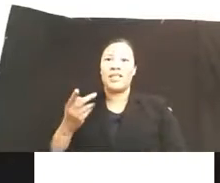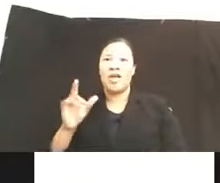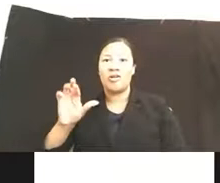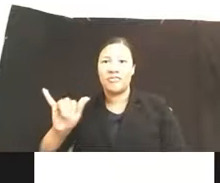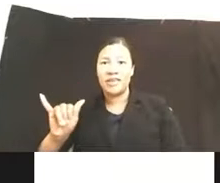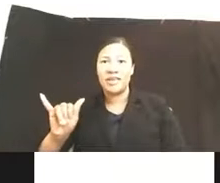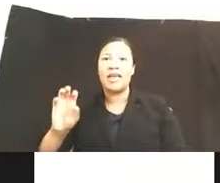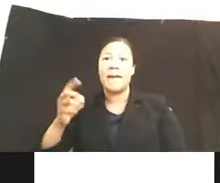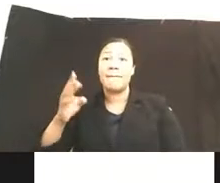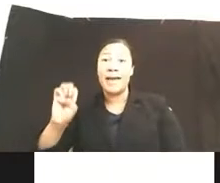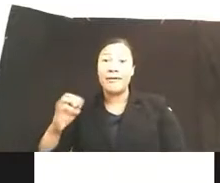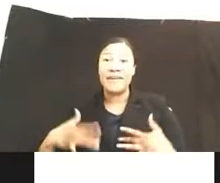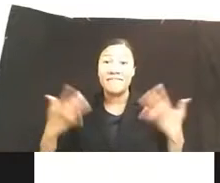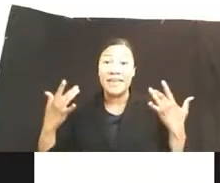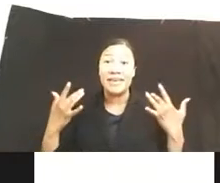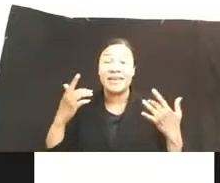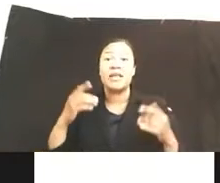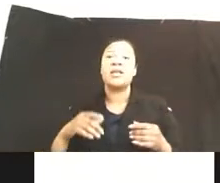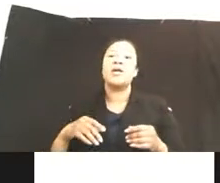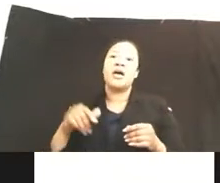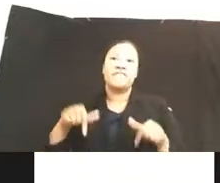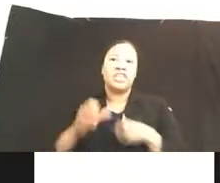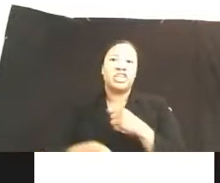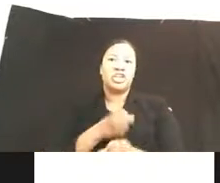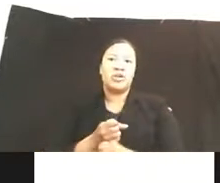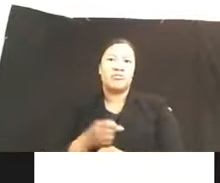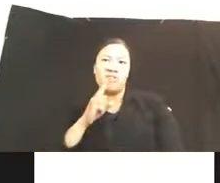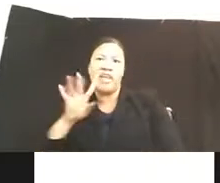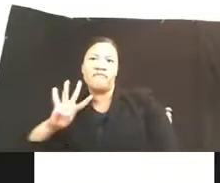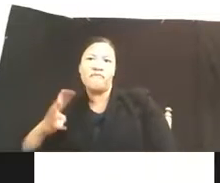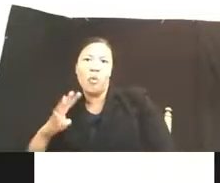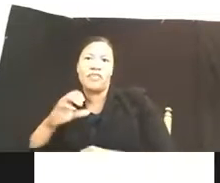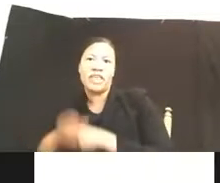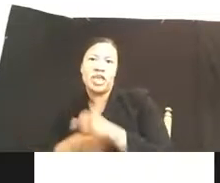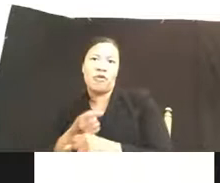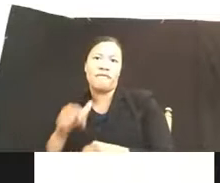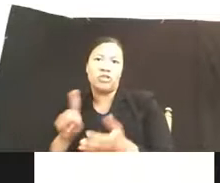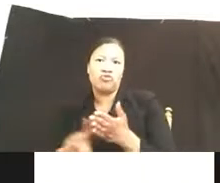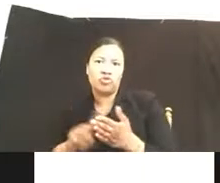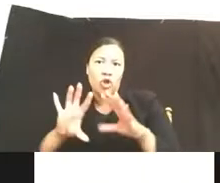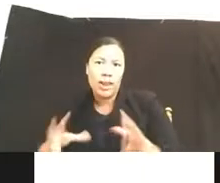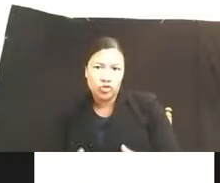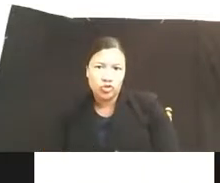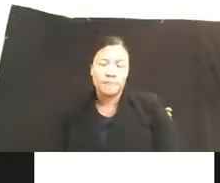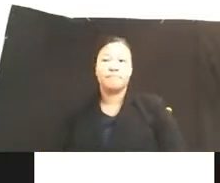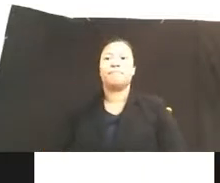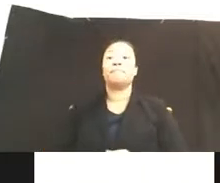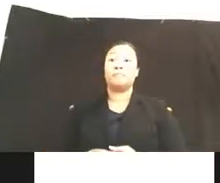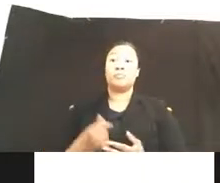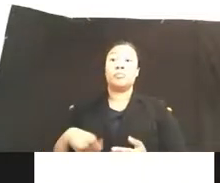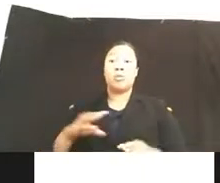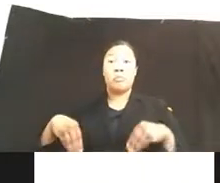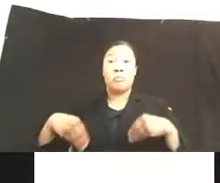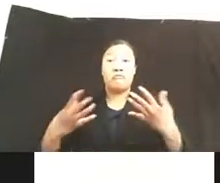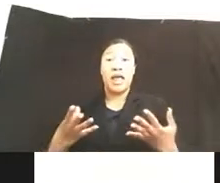year and our fourth year as a research cluster. The Ethnographies of Empire Research Cluster provides an